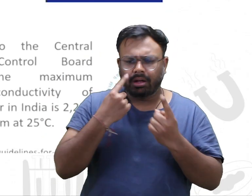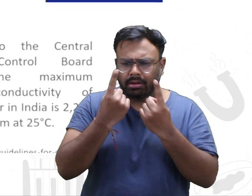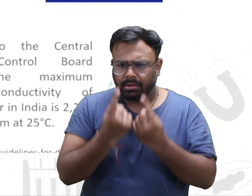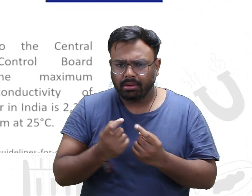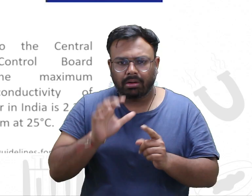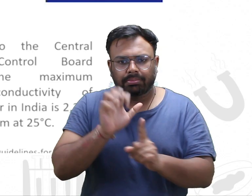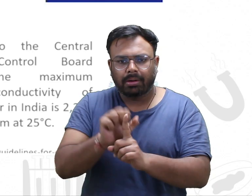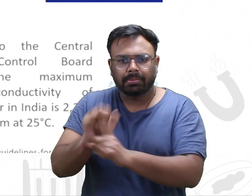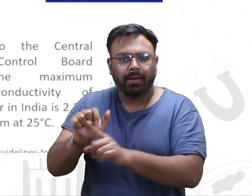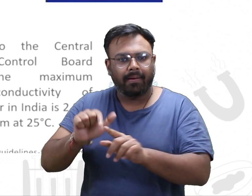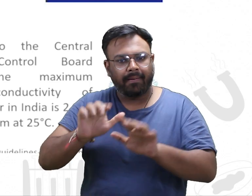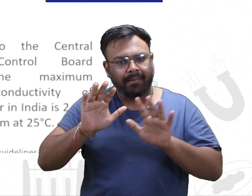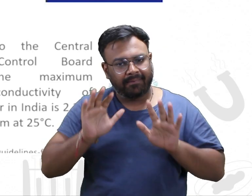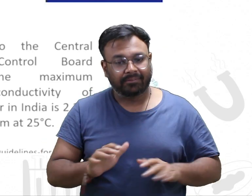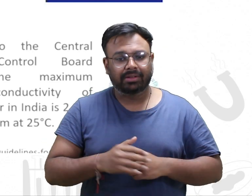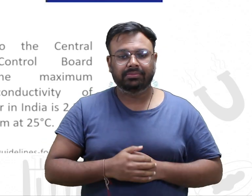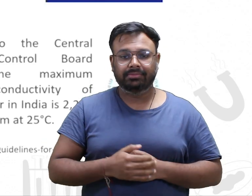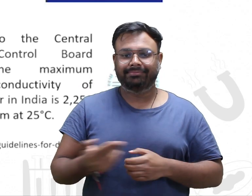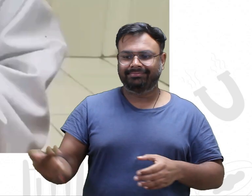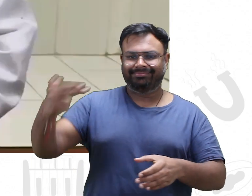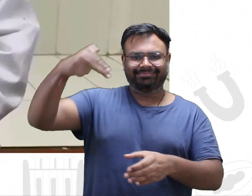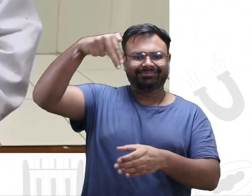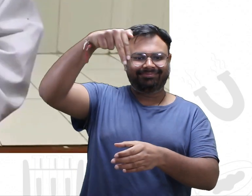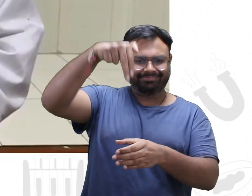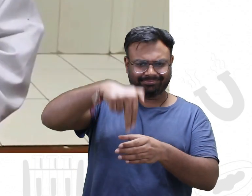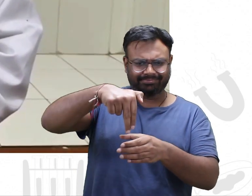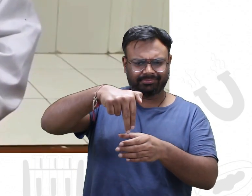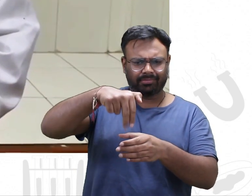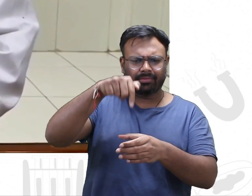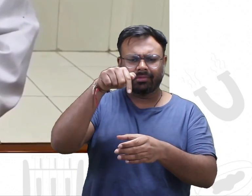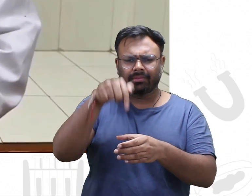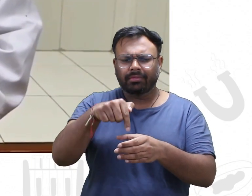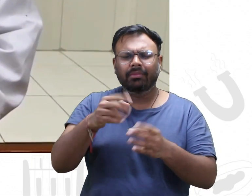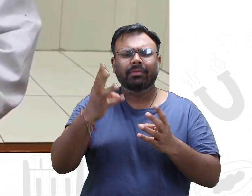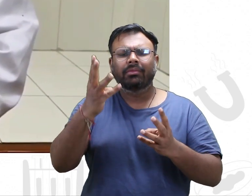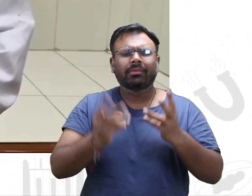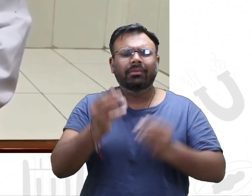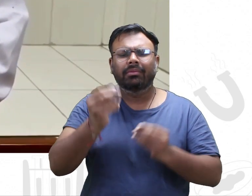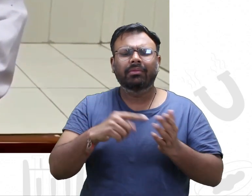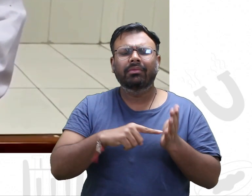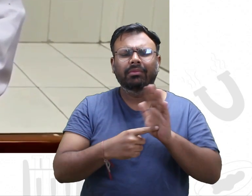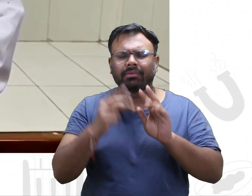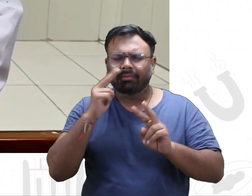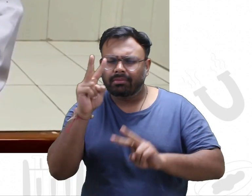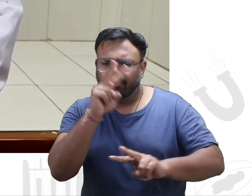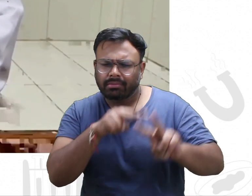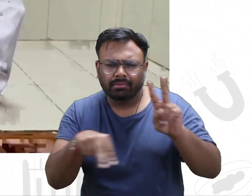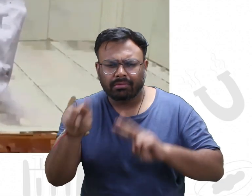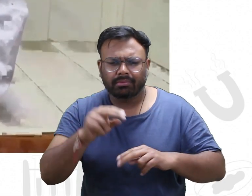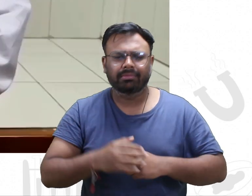electricity and provides an indication of the dissolved mineral content. When a conductivity meter is dipped into